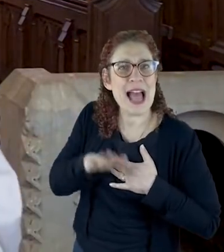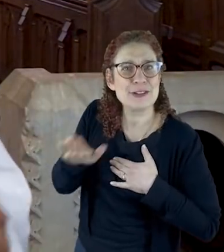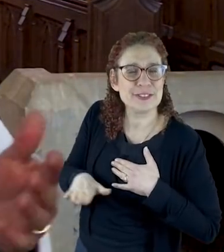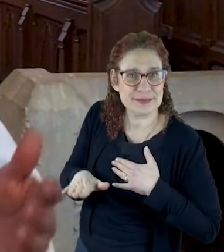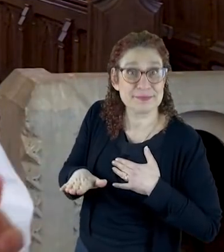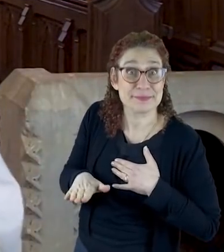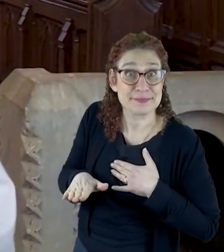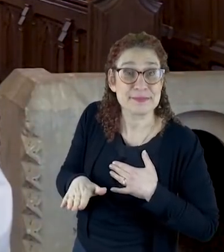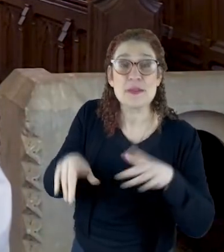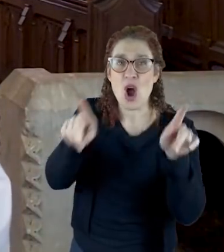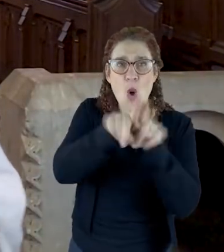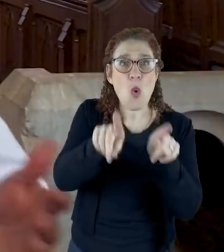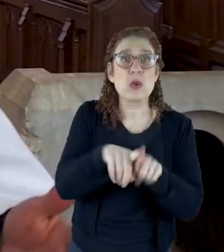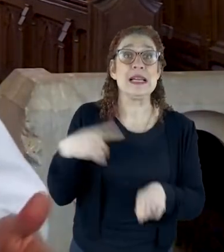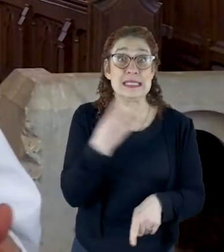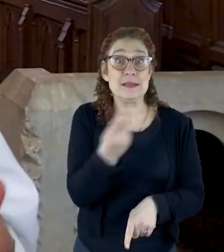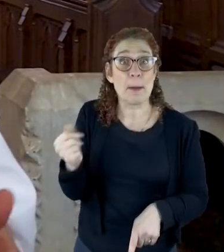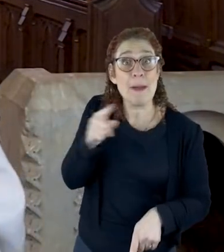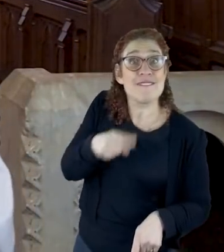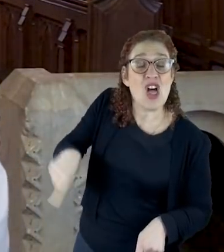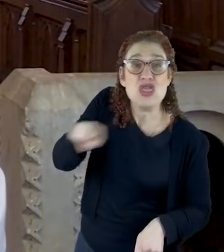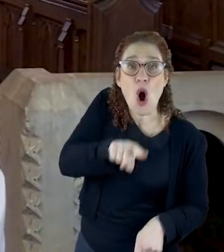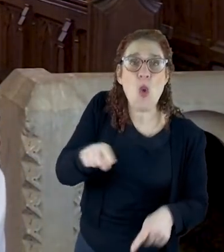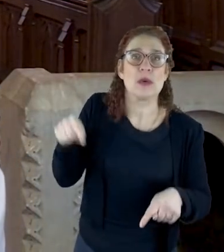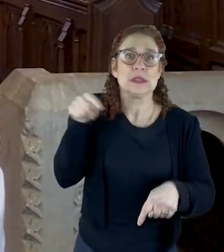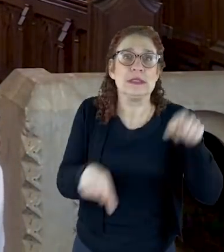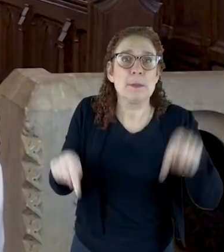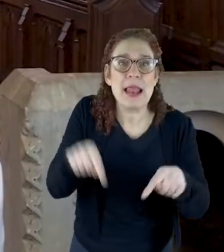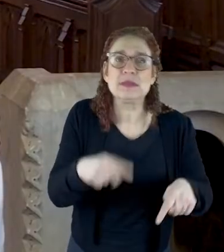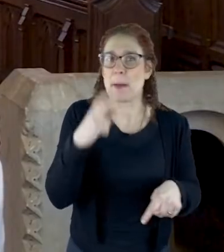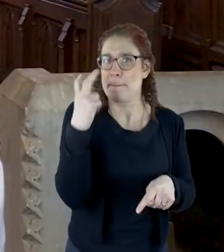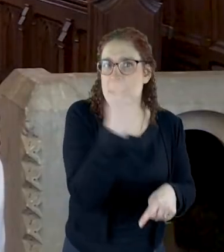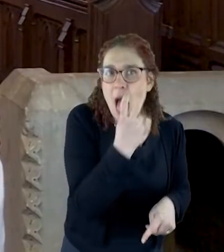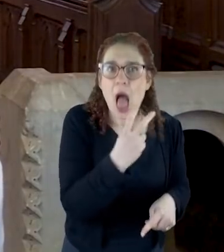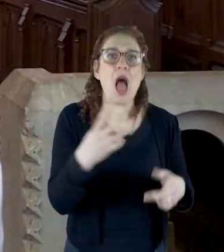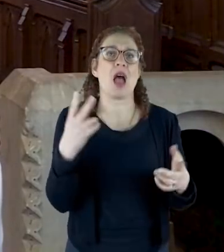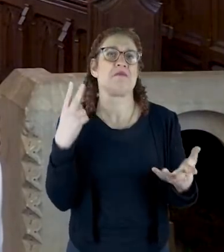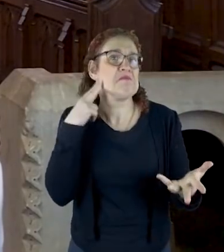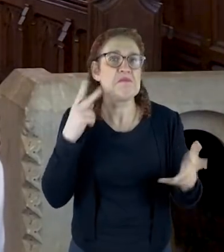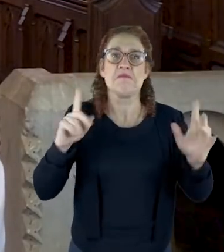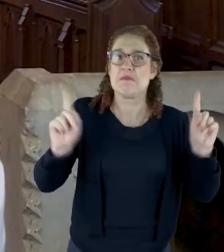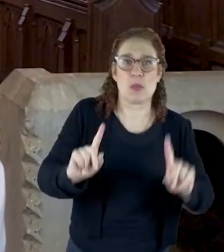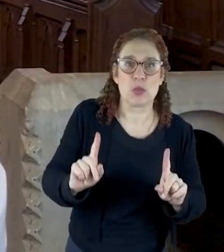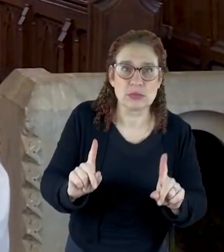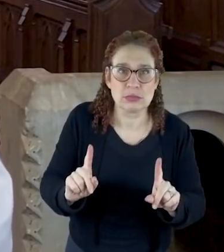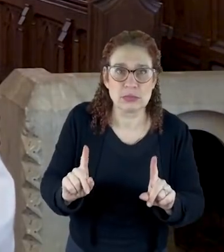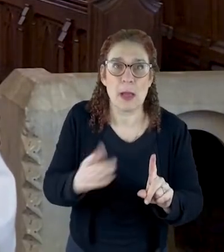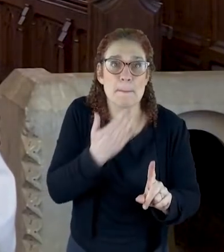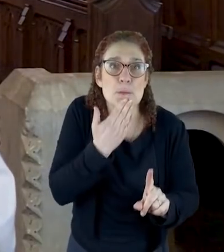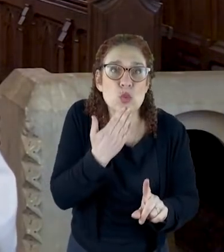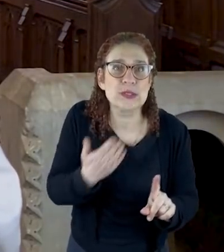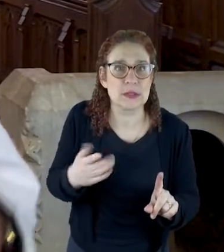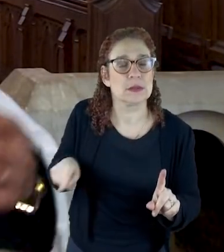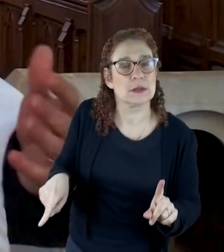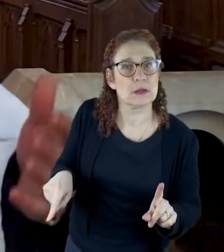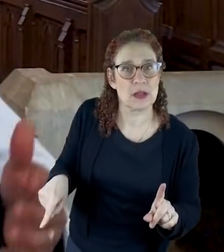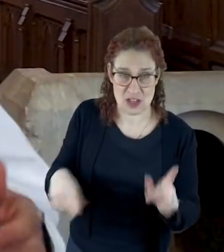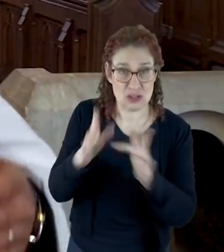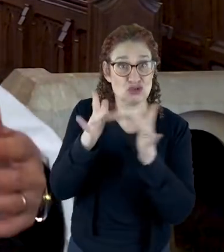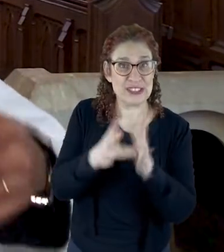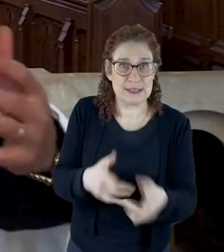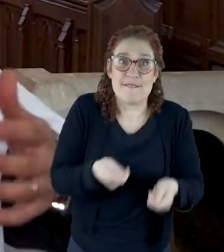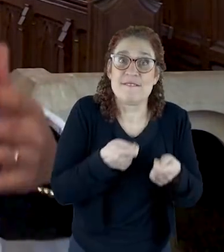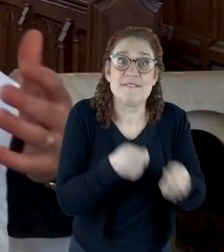We also read that some in the crowd were lame, blind, crippled, and mute. Jesus demonstrates by feeding